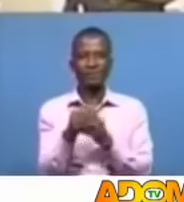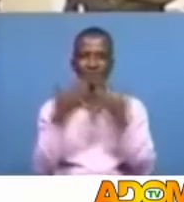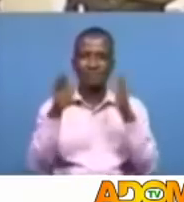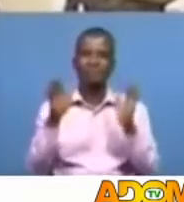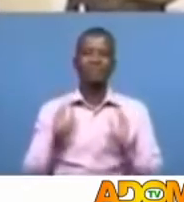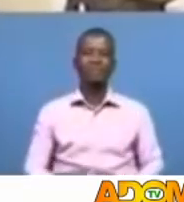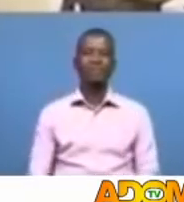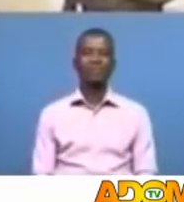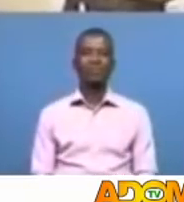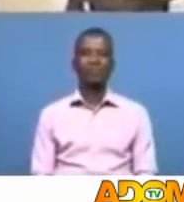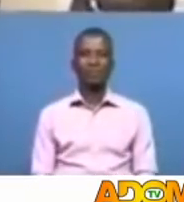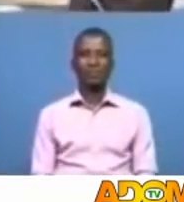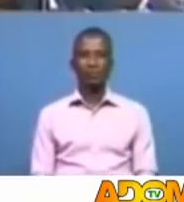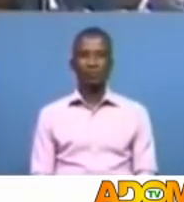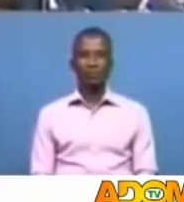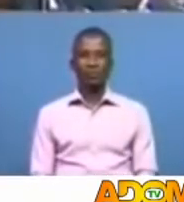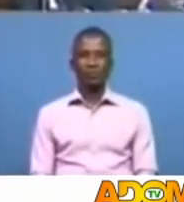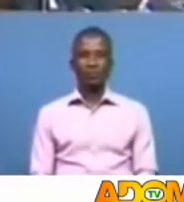response.